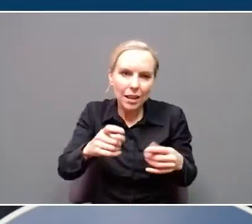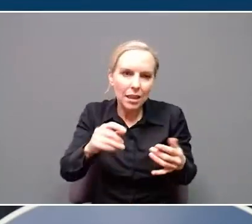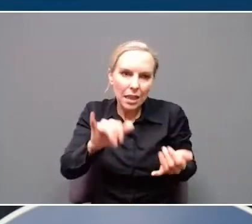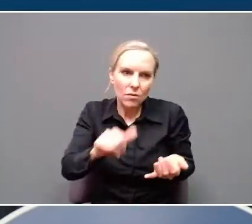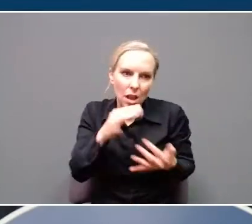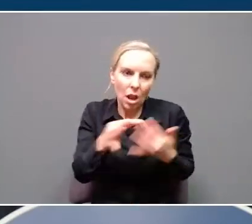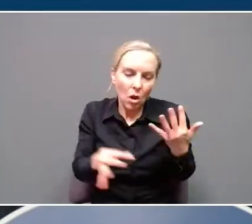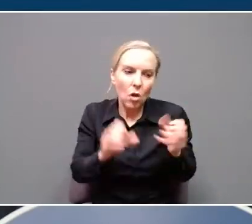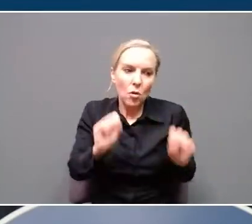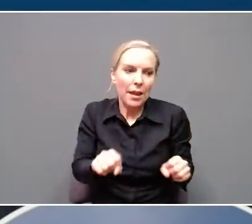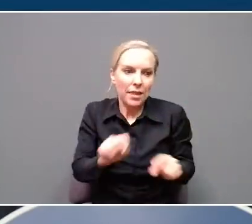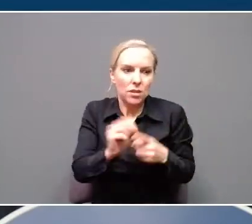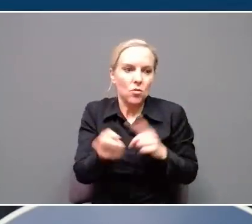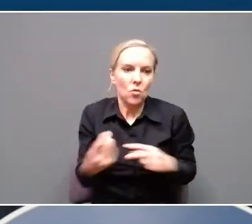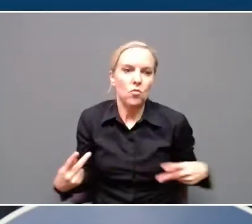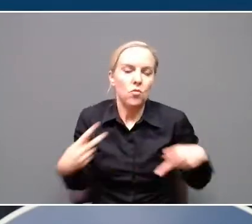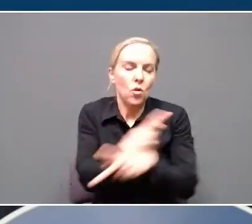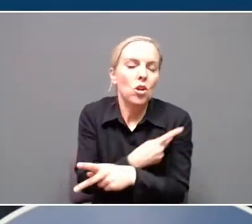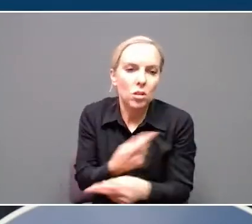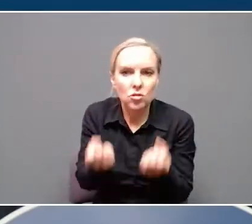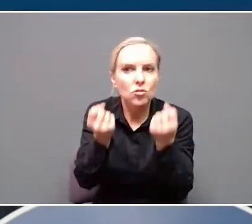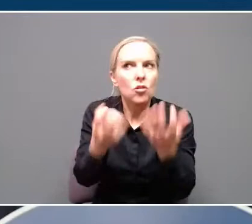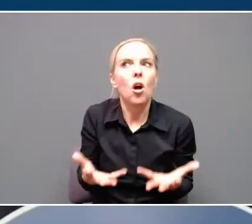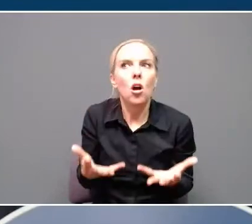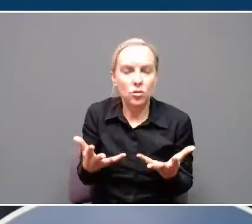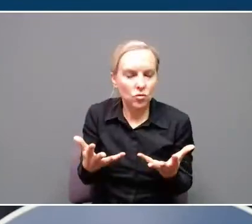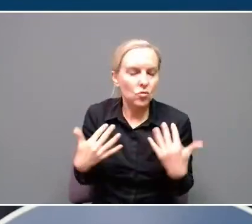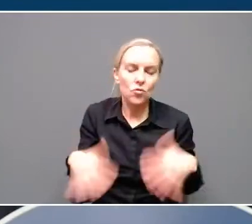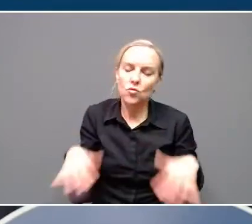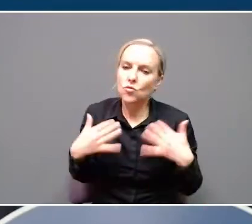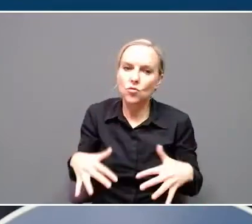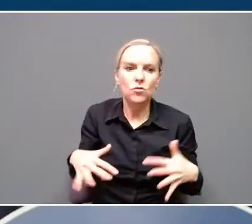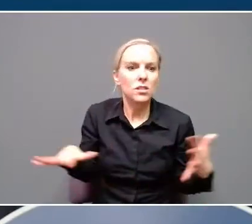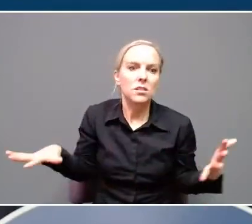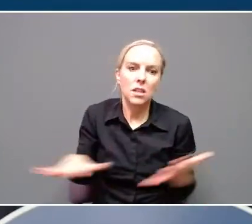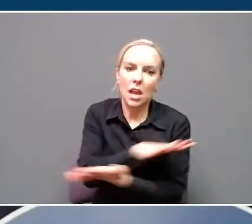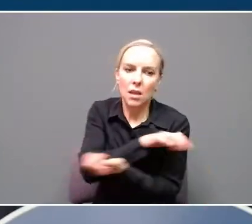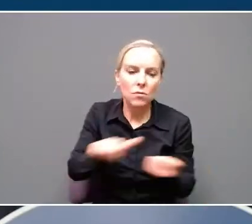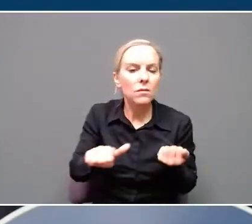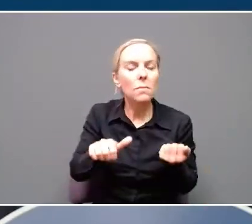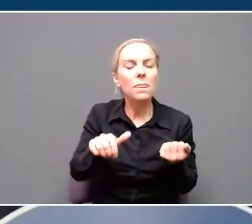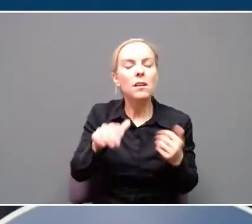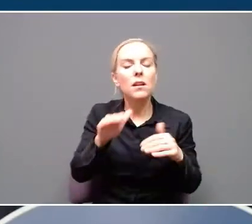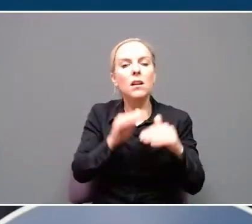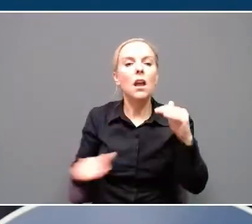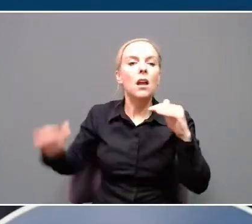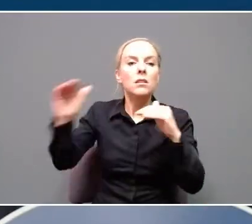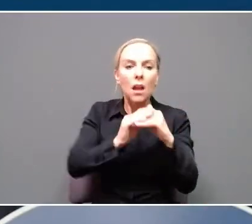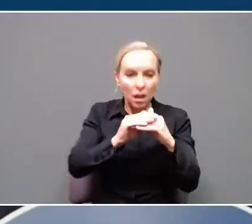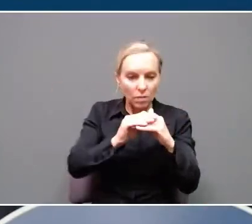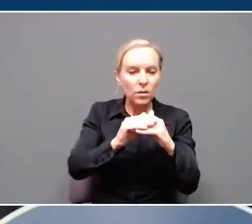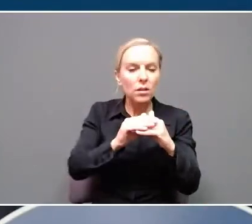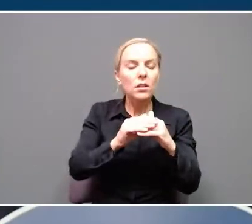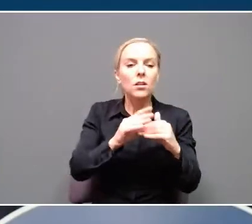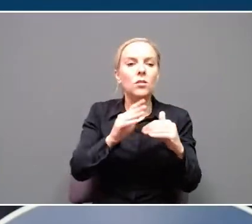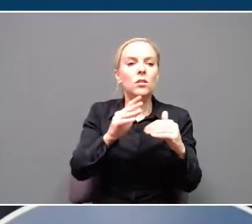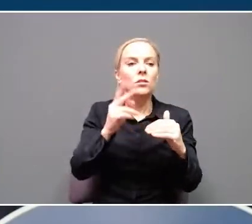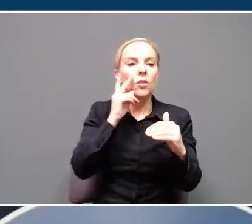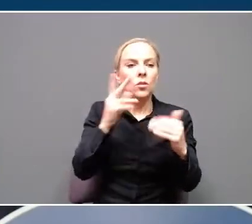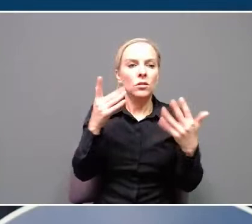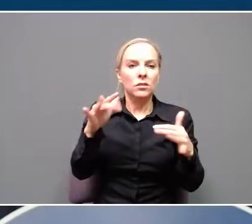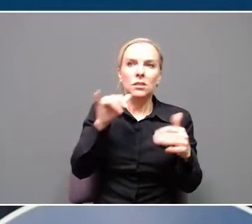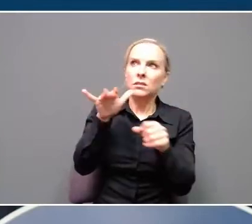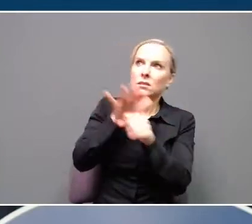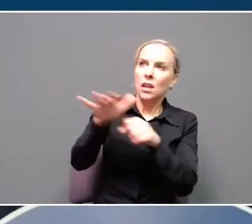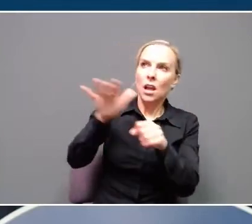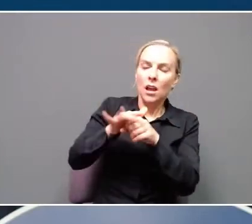even worse and caused significant additional damage. On top of that, the city saw limited rainfall and